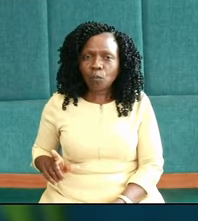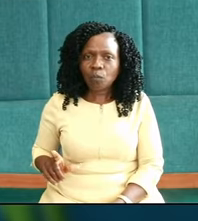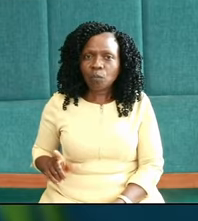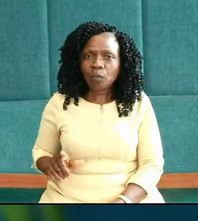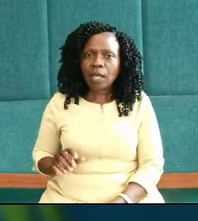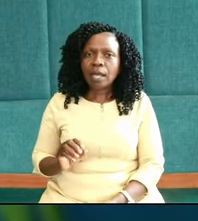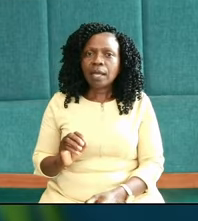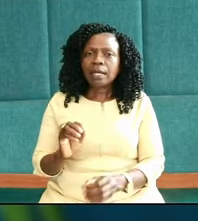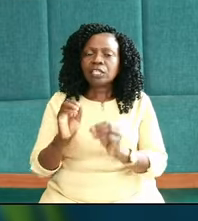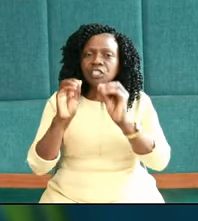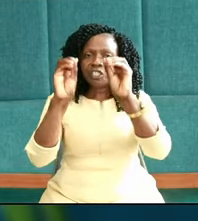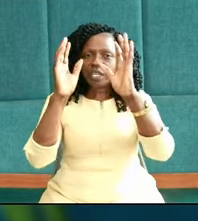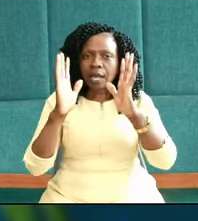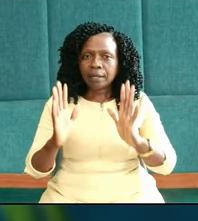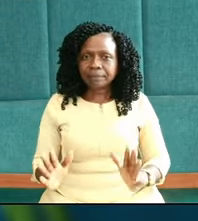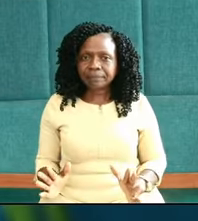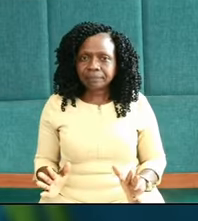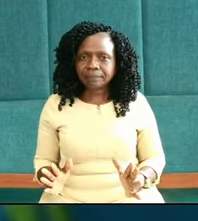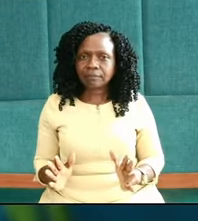teacher,